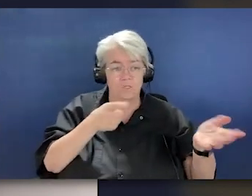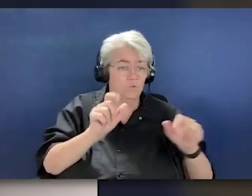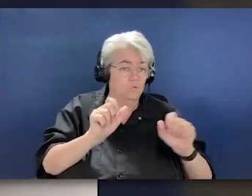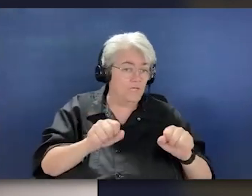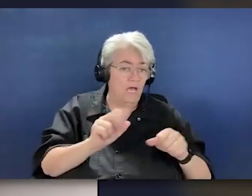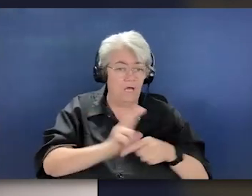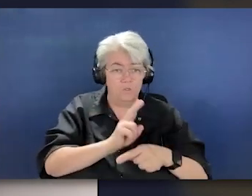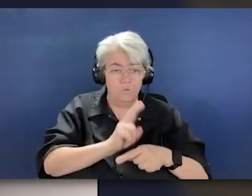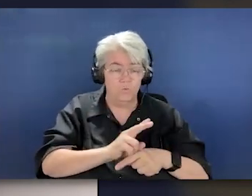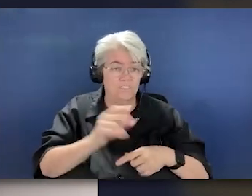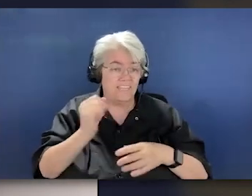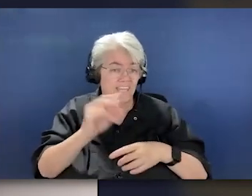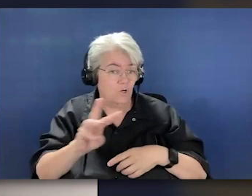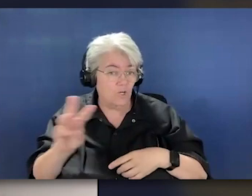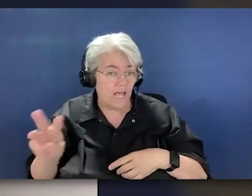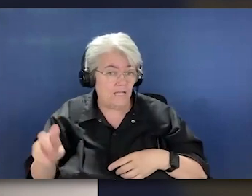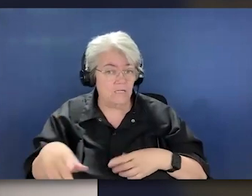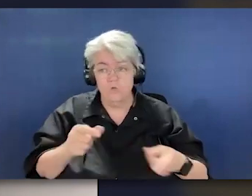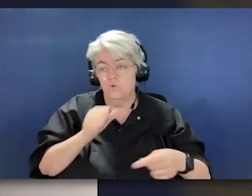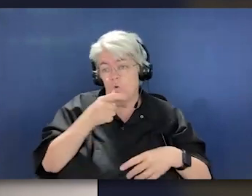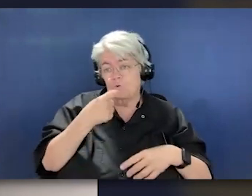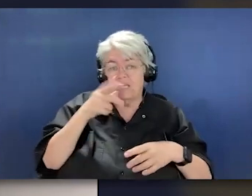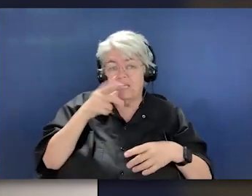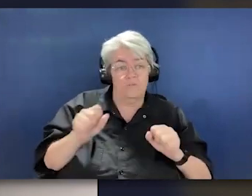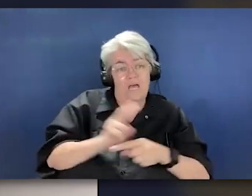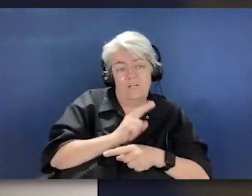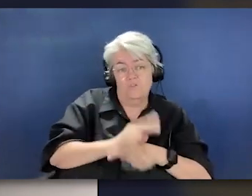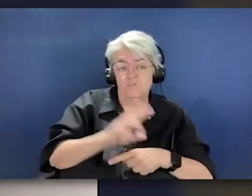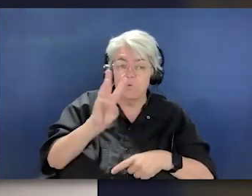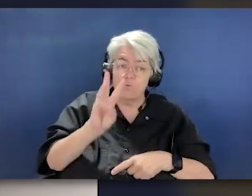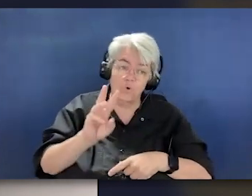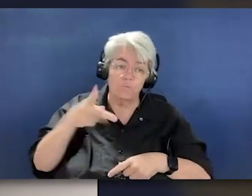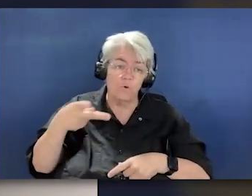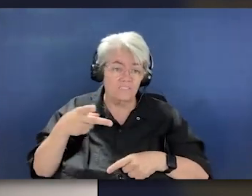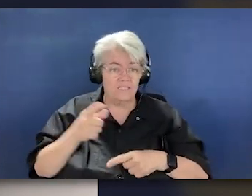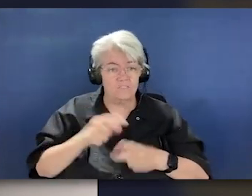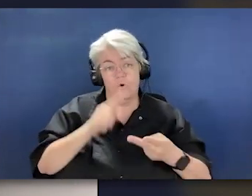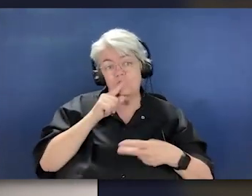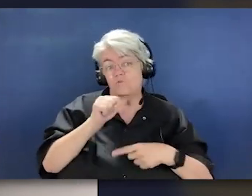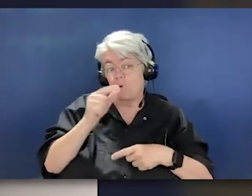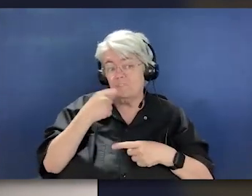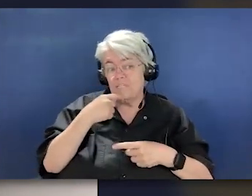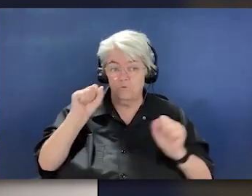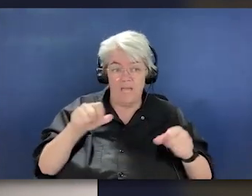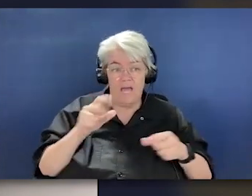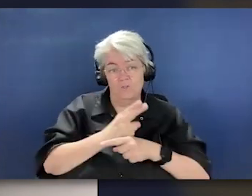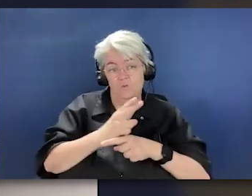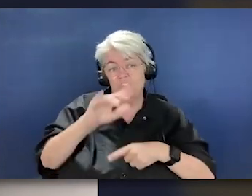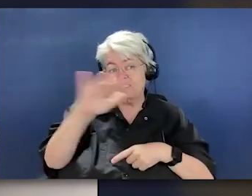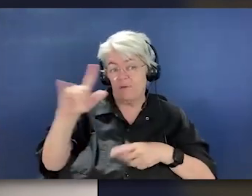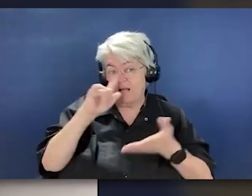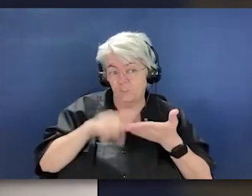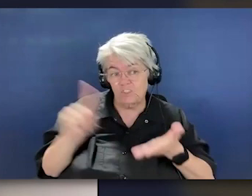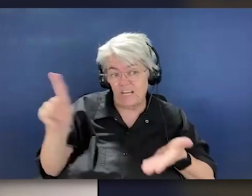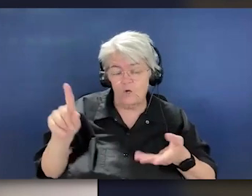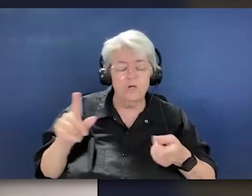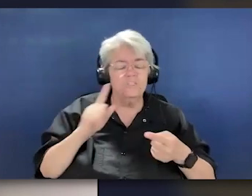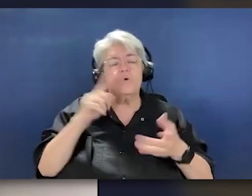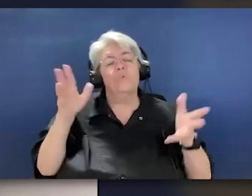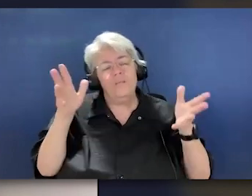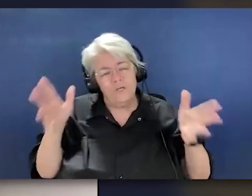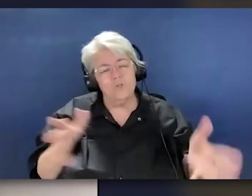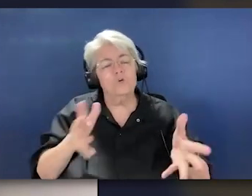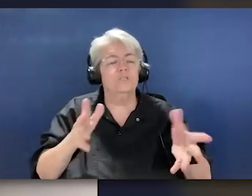internet. We don't say on their syllabi you can use a word processor, spell checker. So we encourage our faculty to be